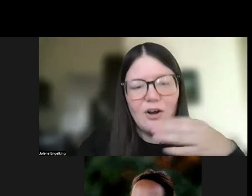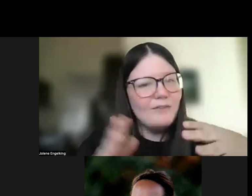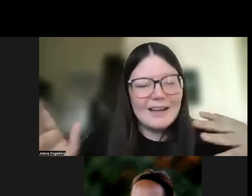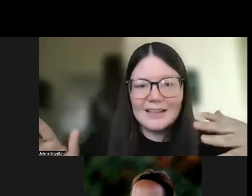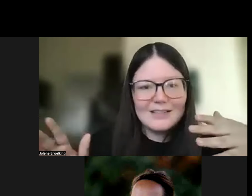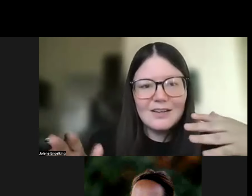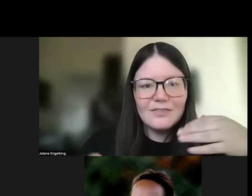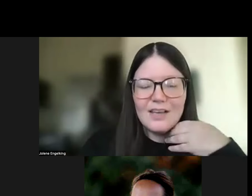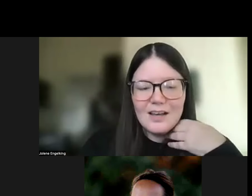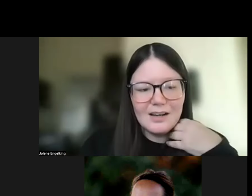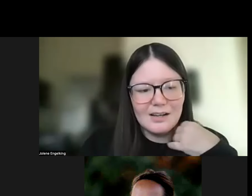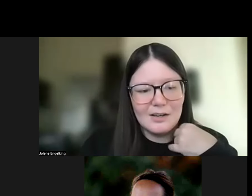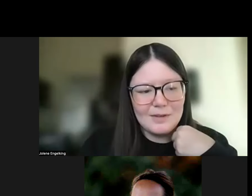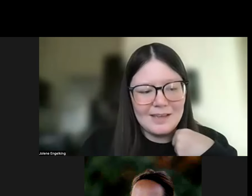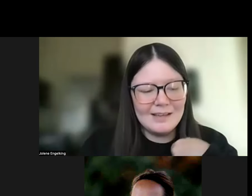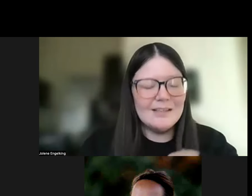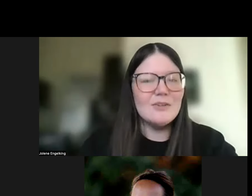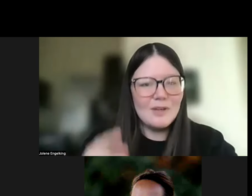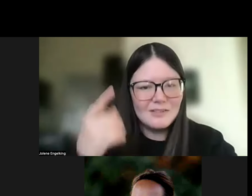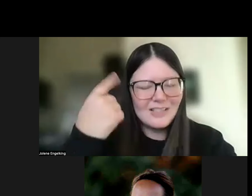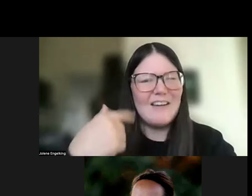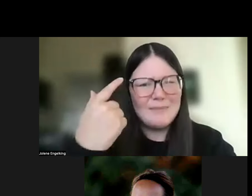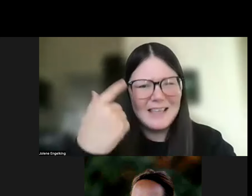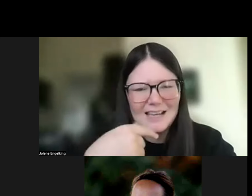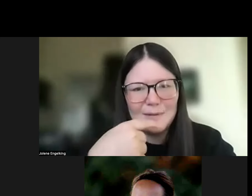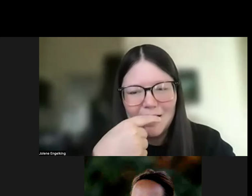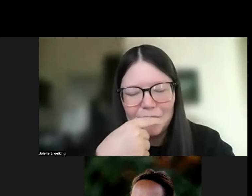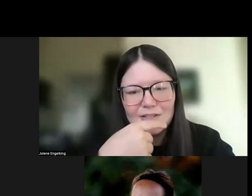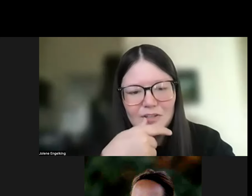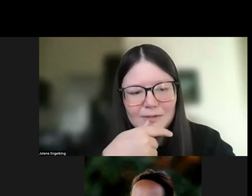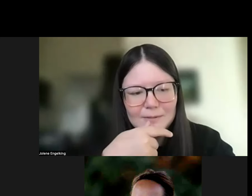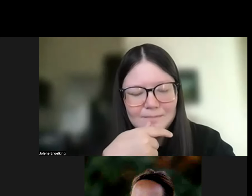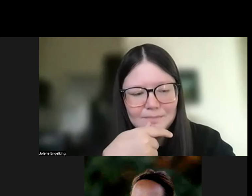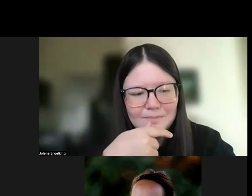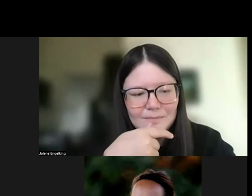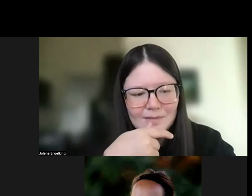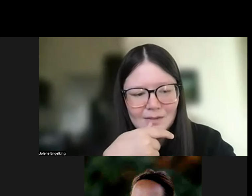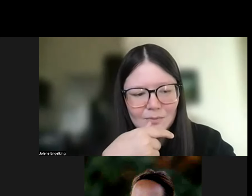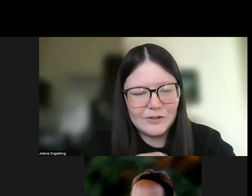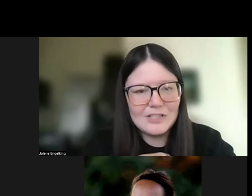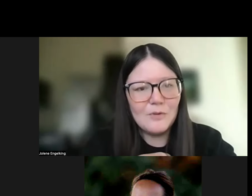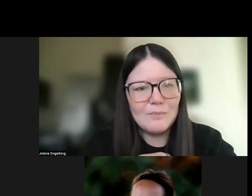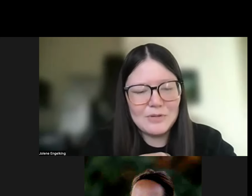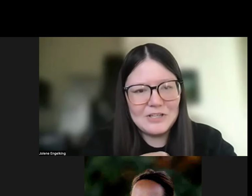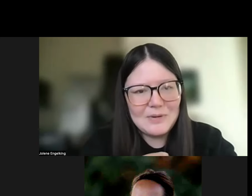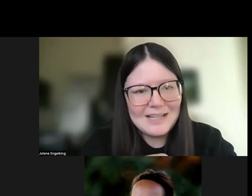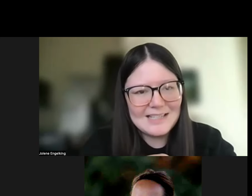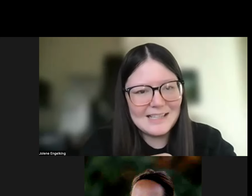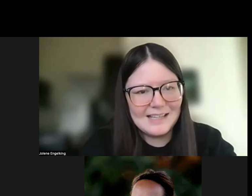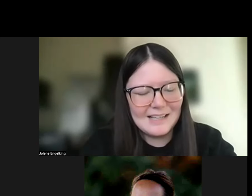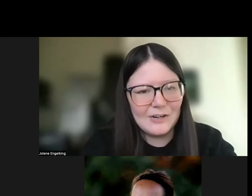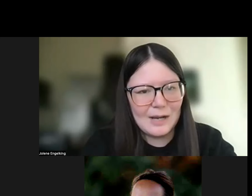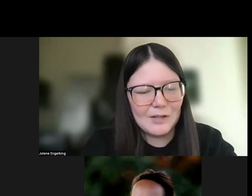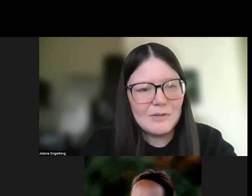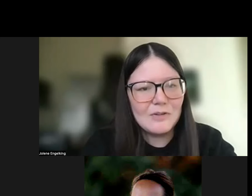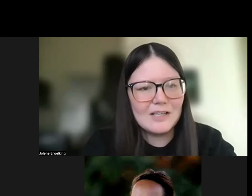that, all of that kind of stuff. And so it's just kind of having me think about how things aren't, well, there is, beauty and uniqueness